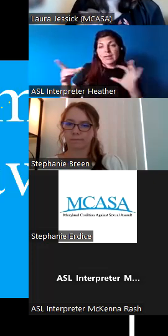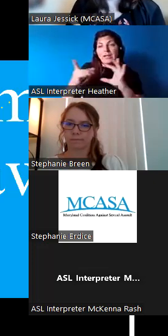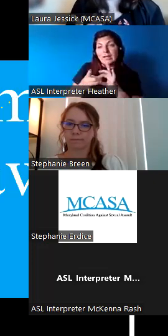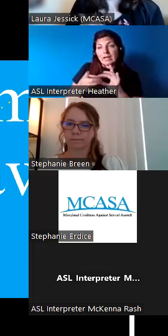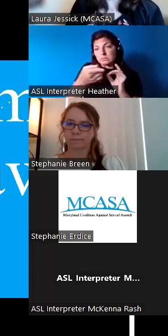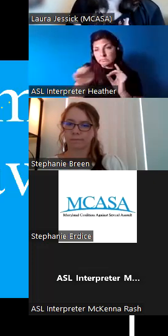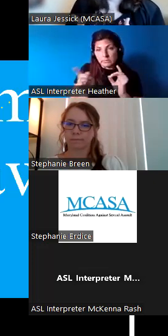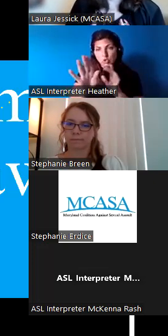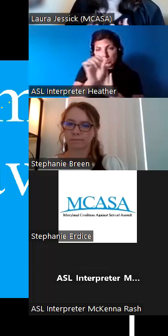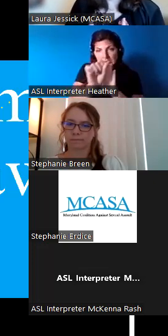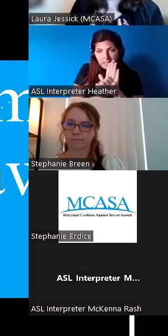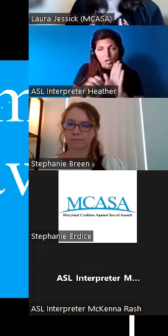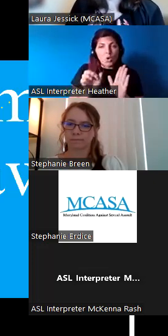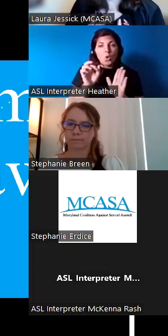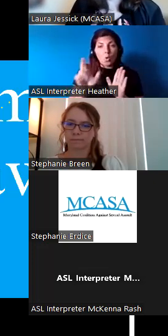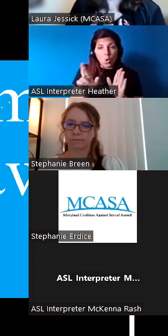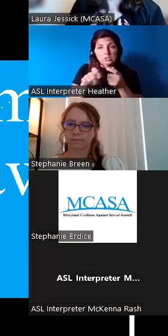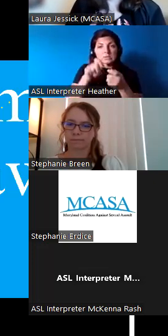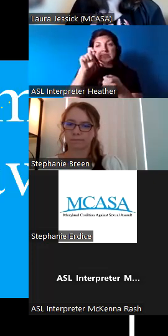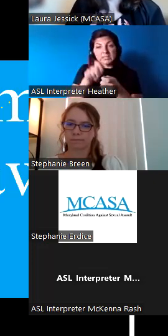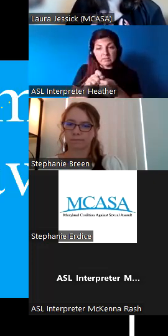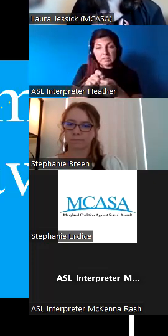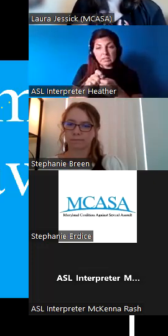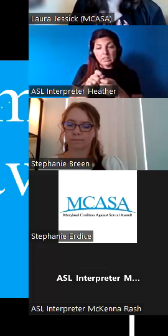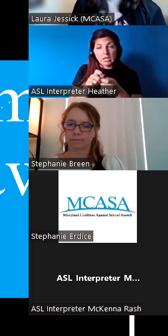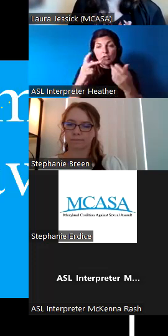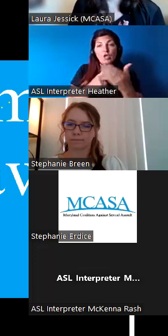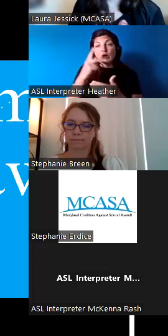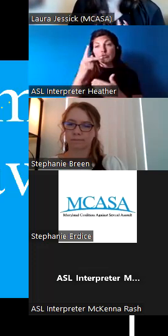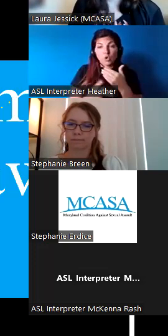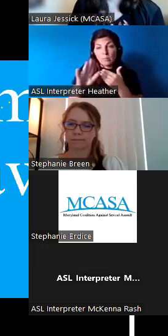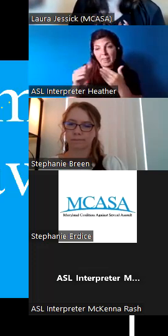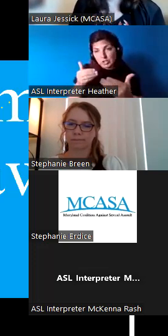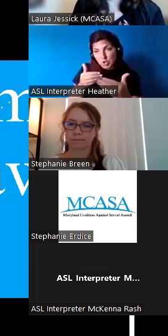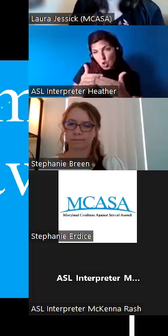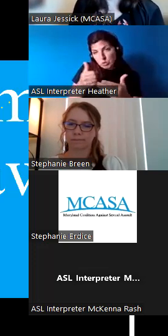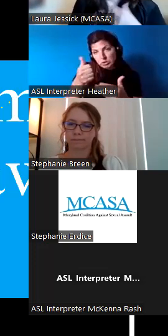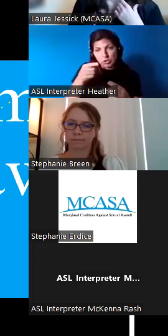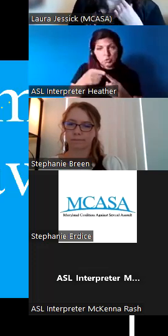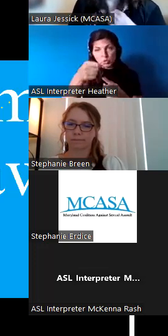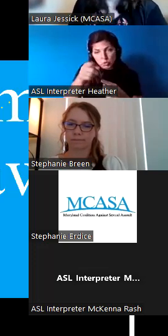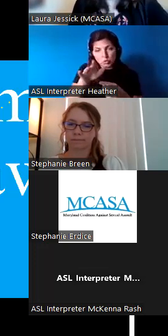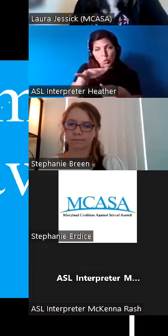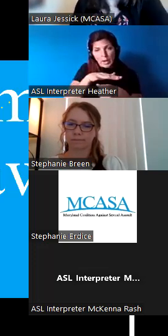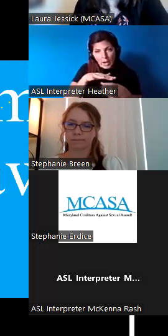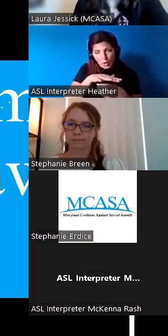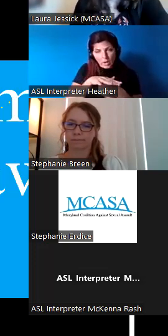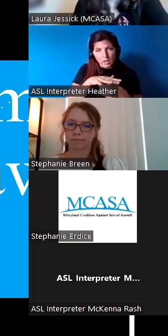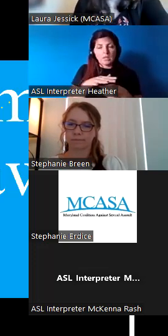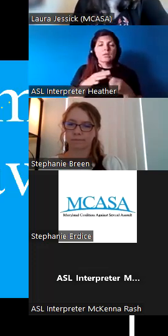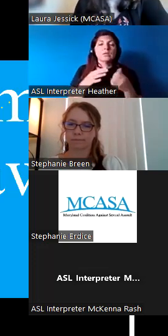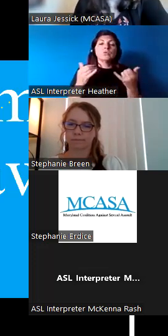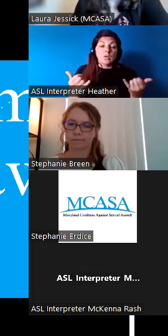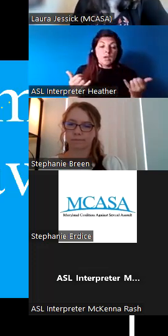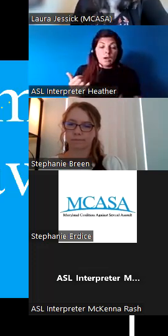state, or ideally, specifically, the program that is closest to you or your campus. So with that being